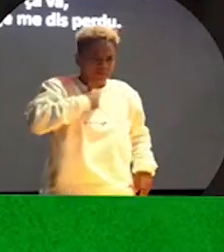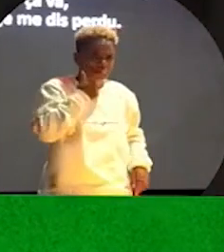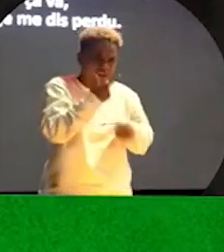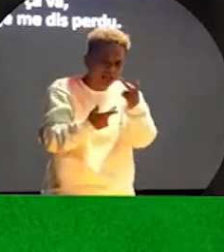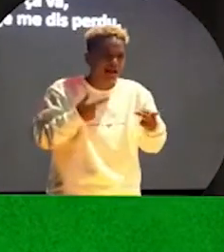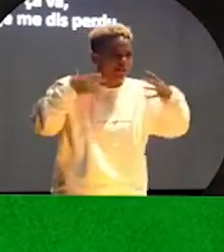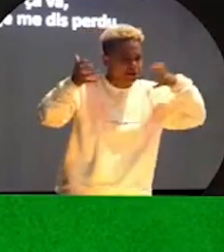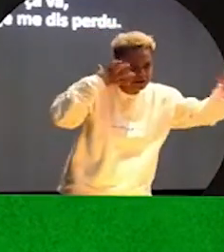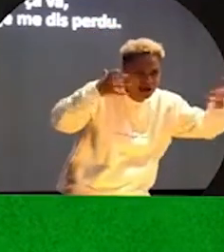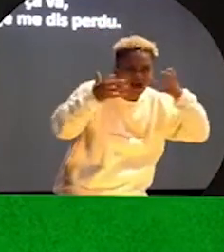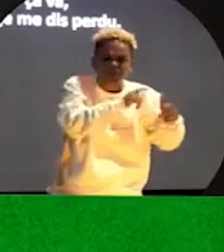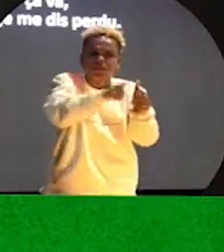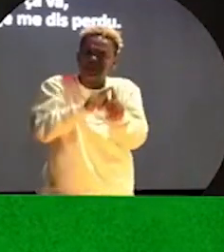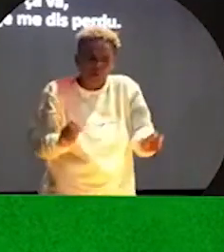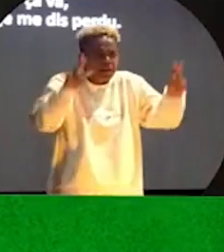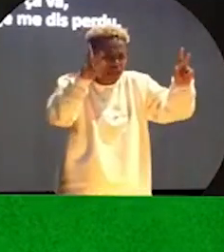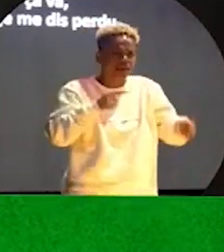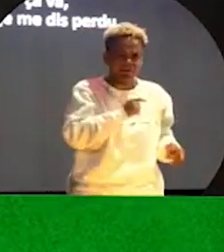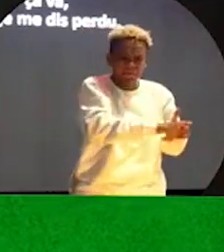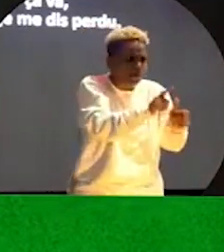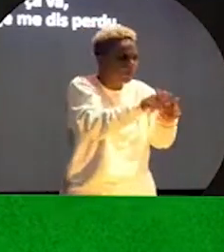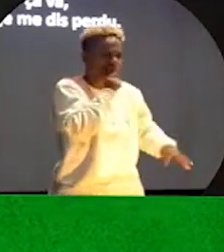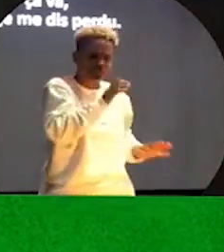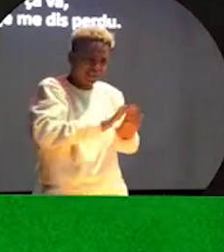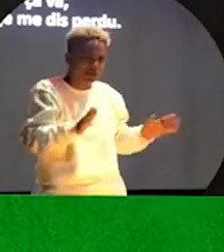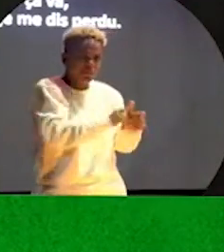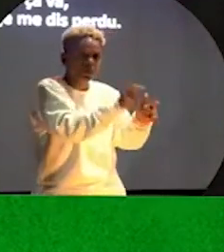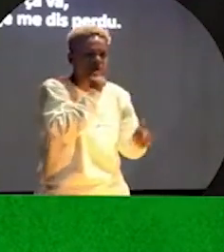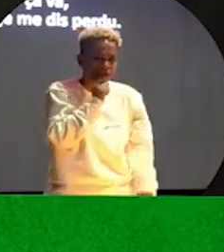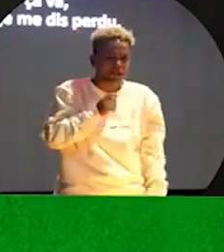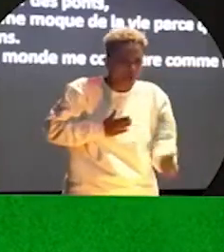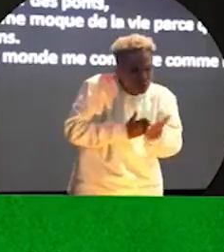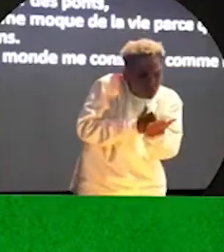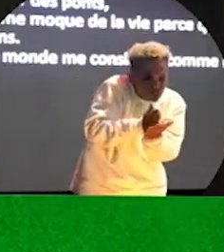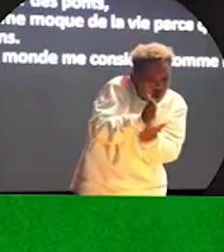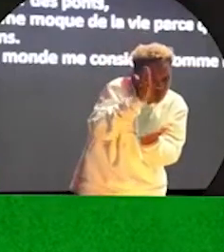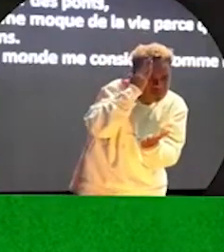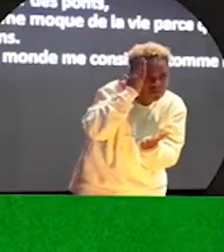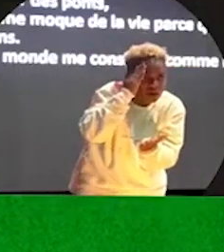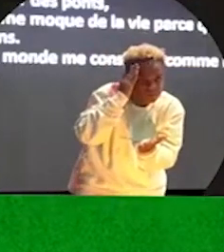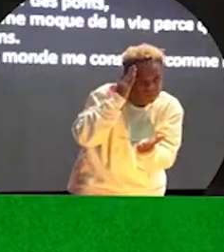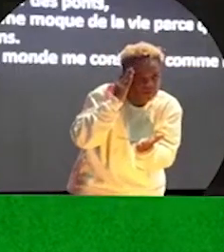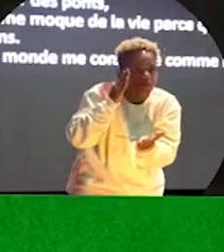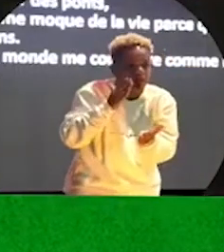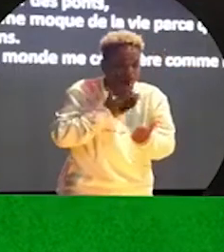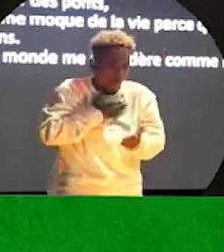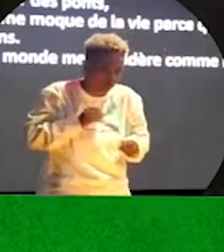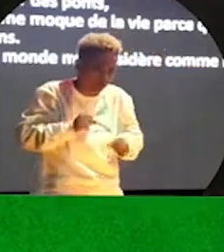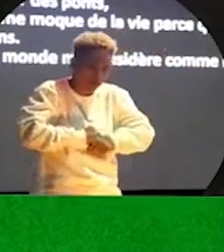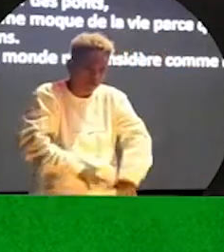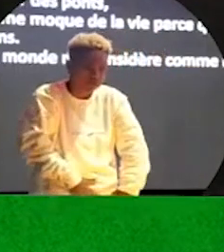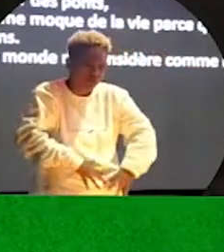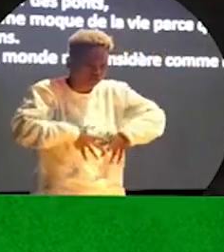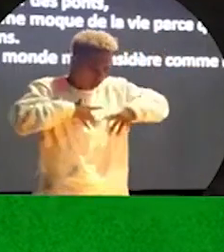okay, it's okay, it's okay if I call myself lost. I wallow in waters that I build to make bridges. I make